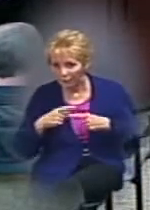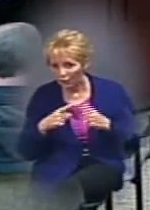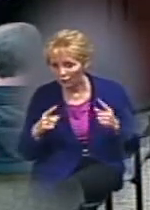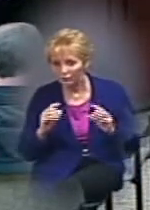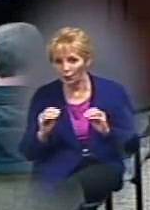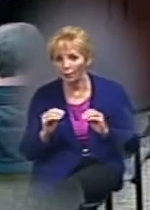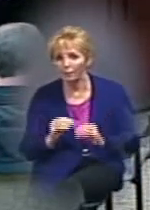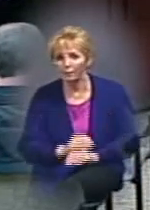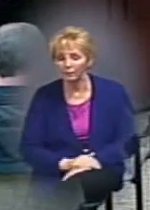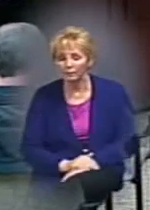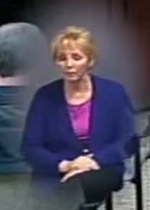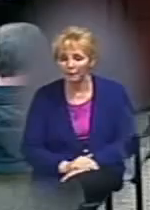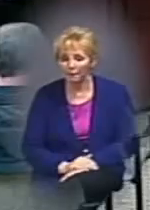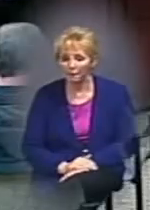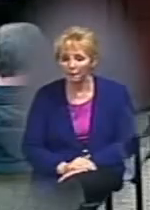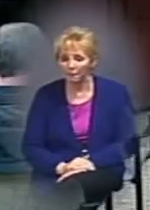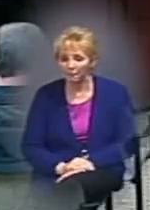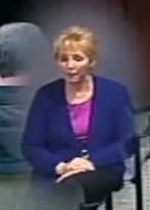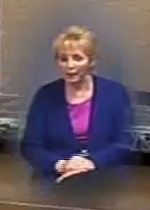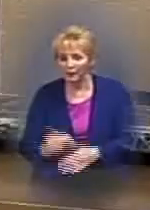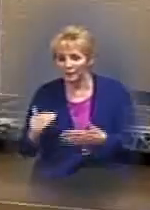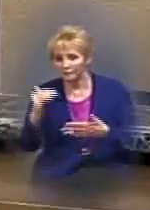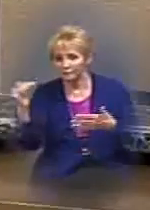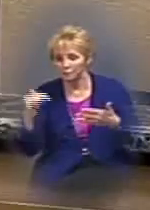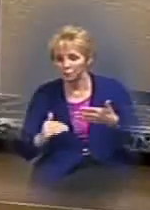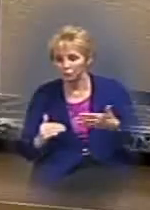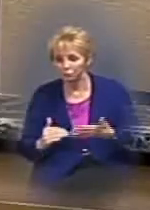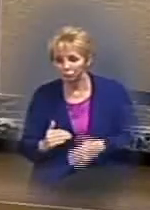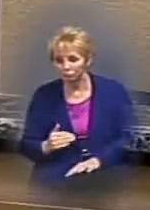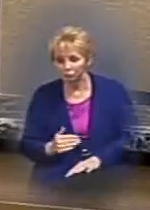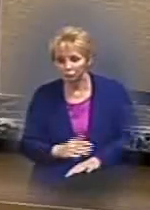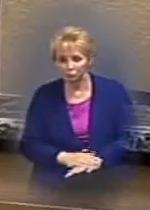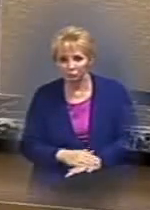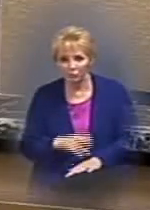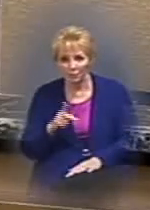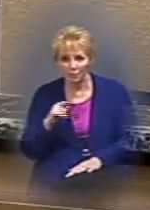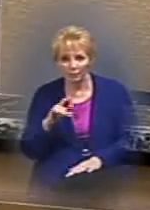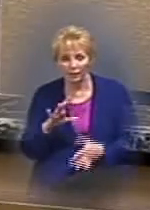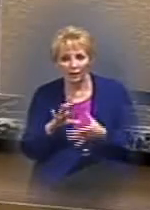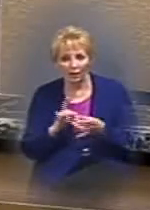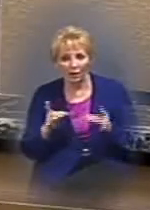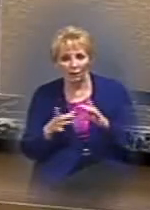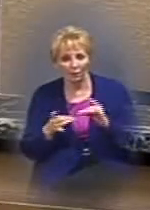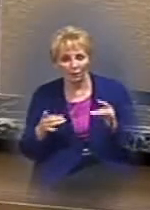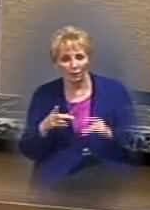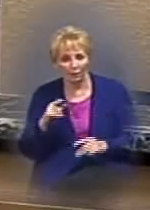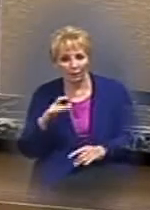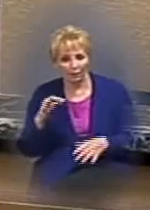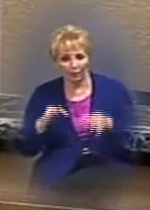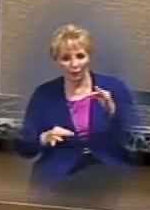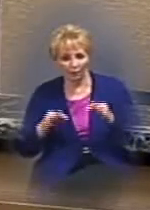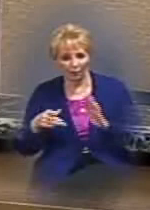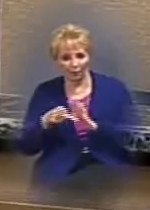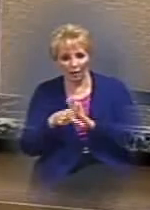Opposed? Okay. Next item is consideration of a public comment policy and public hearing policy.